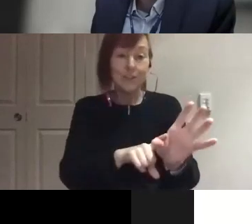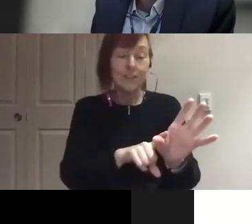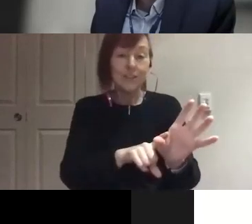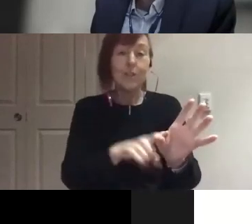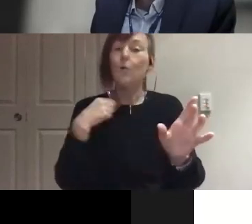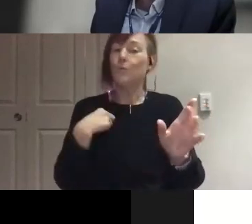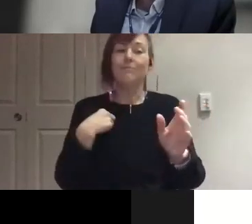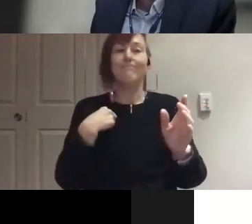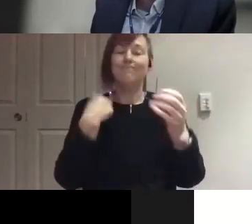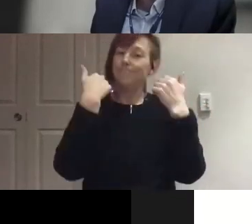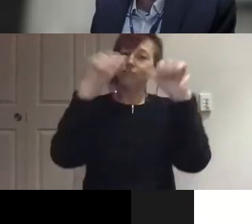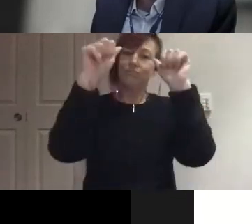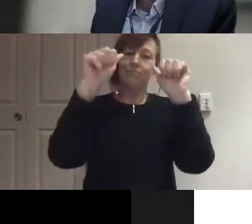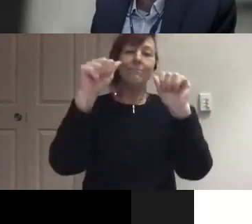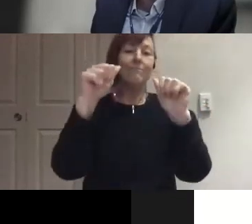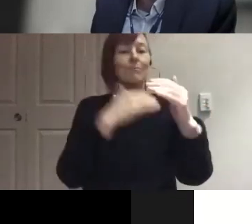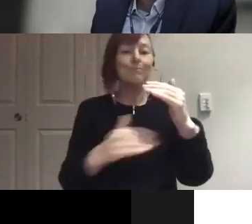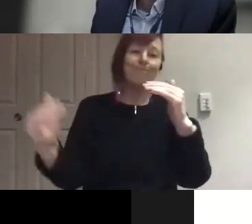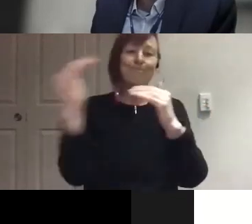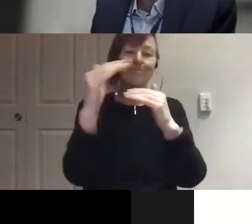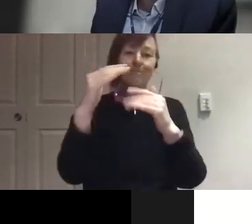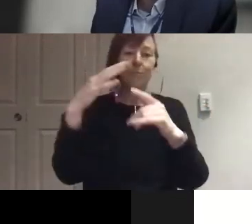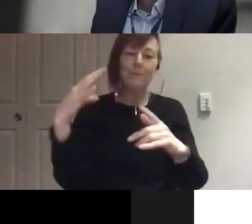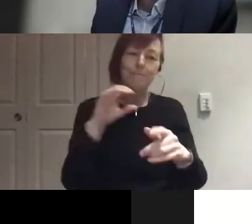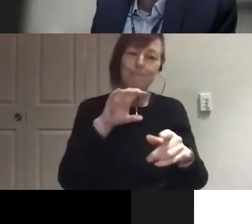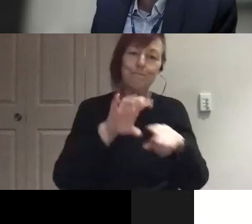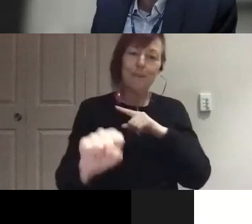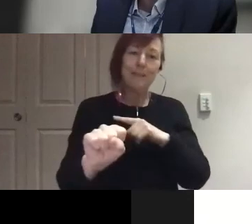this year. If everybody keeps doing their little bit, that's the